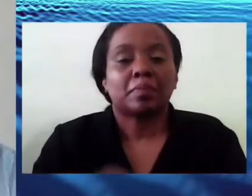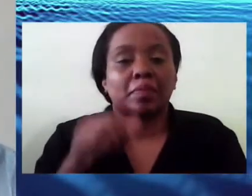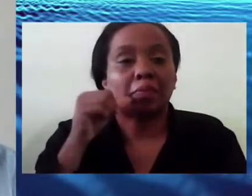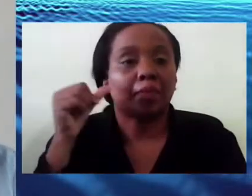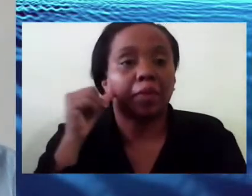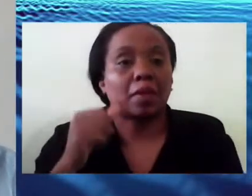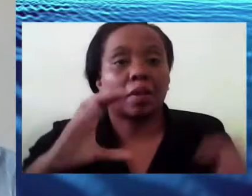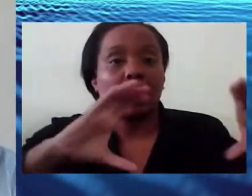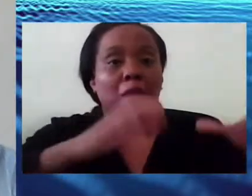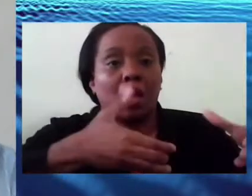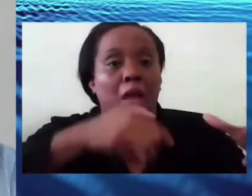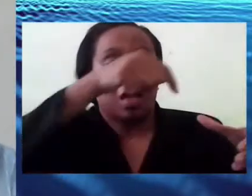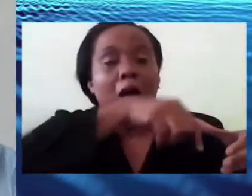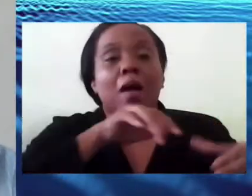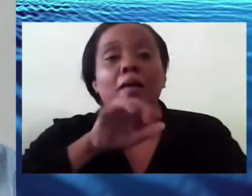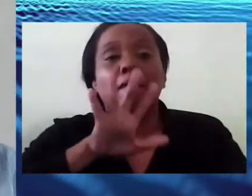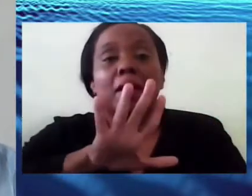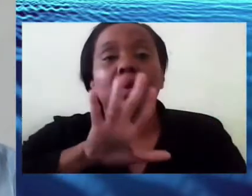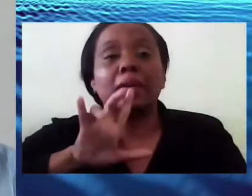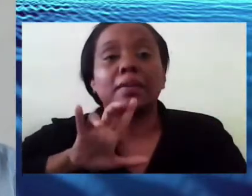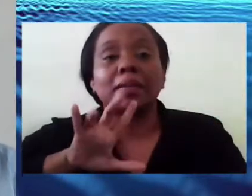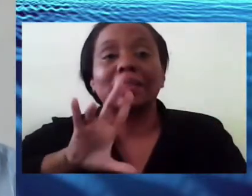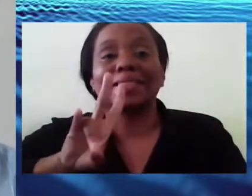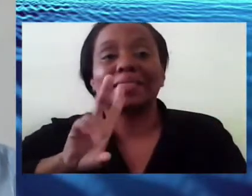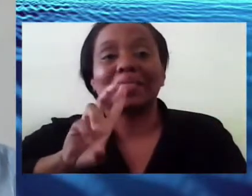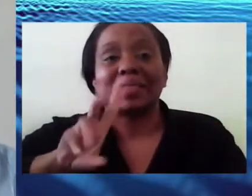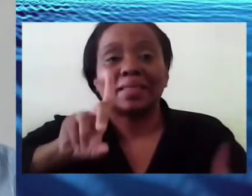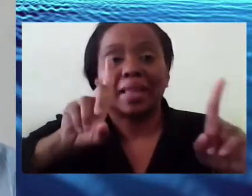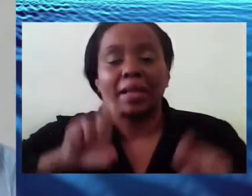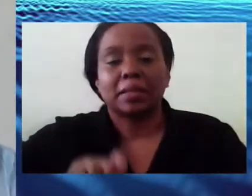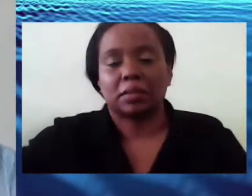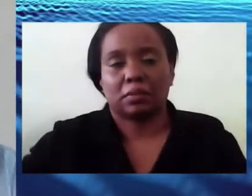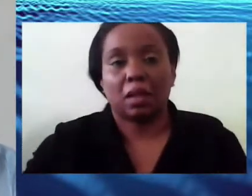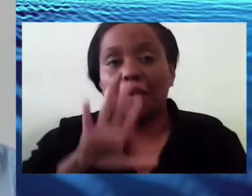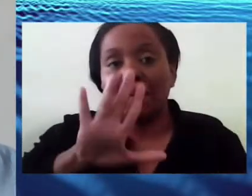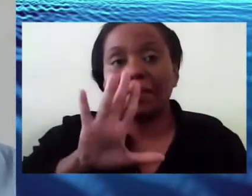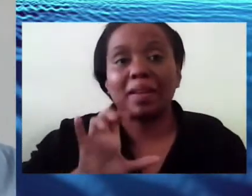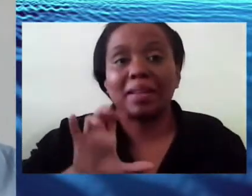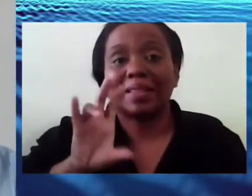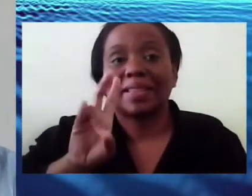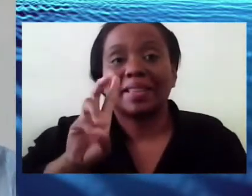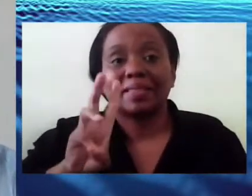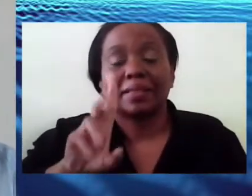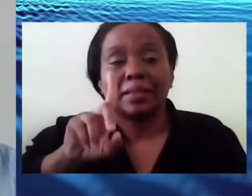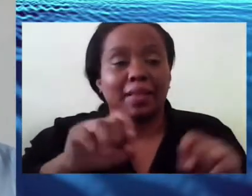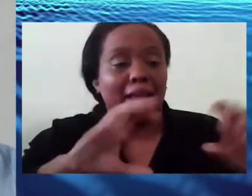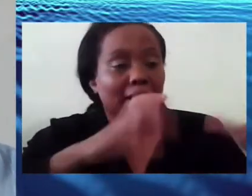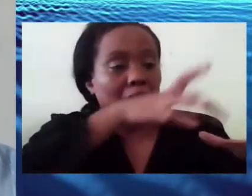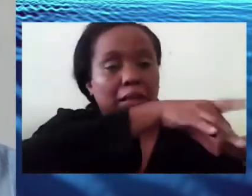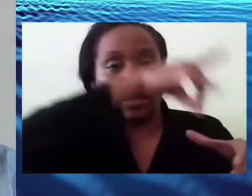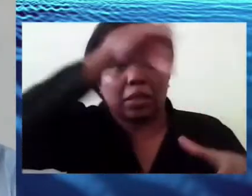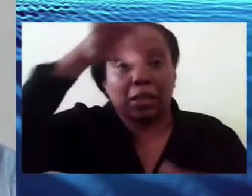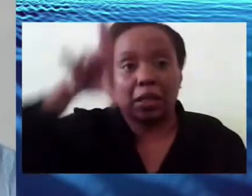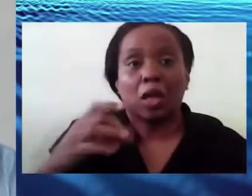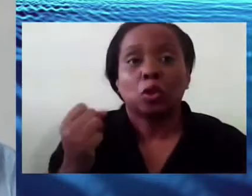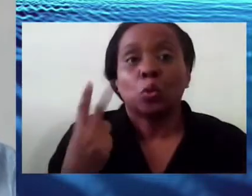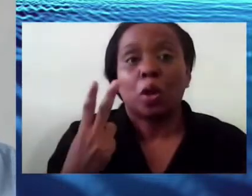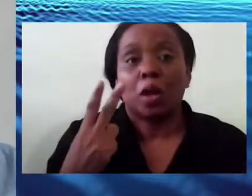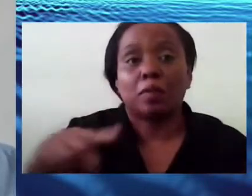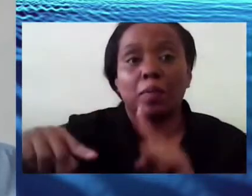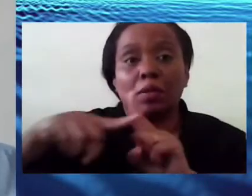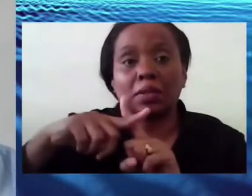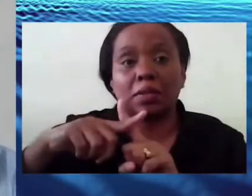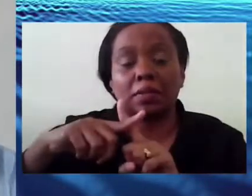576 tests were done, yielding 12 new positives, 4 males and